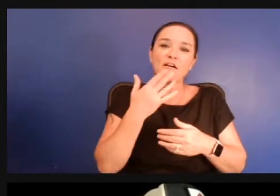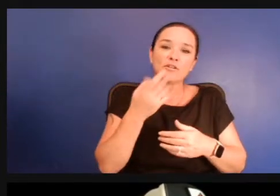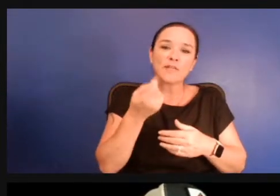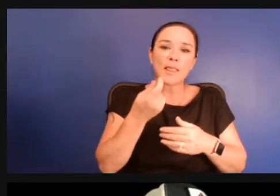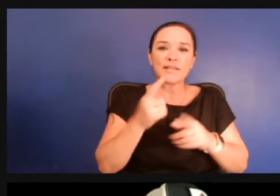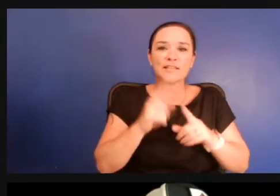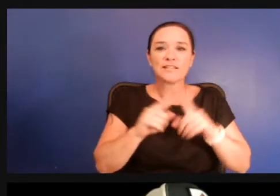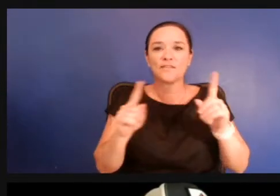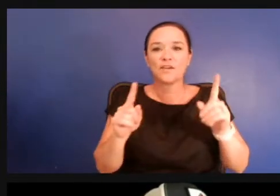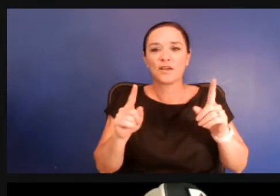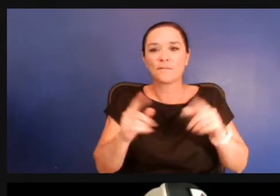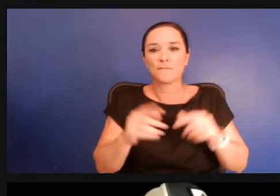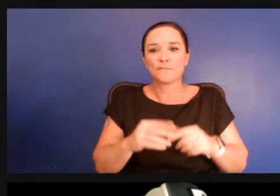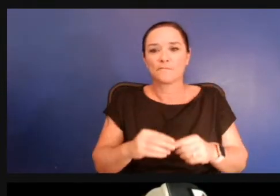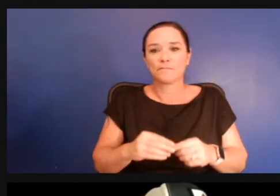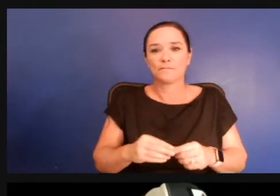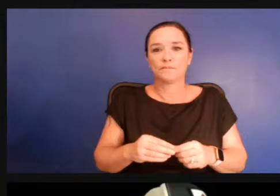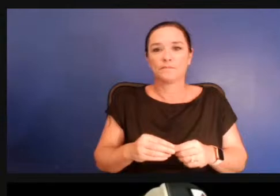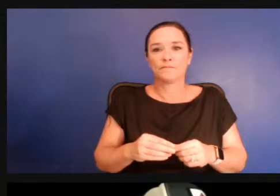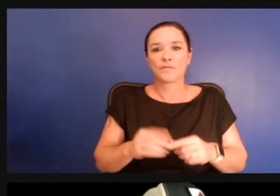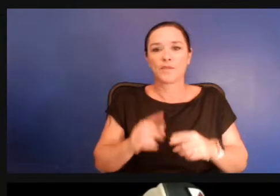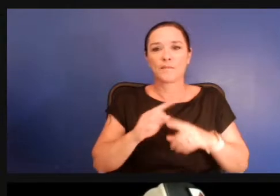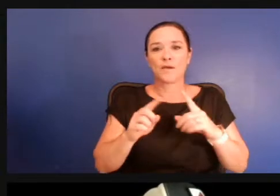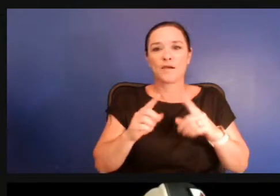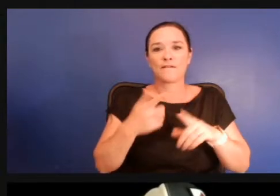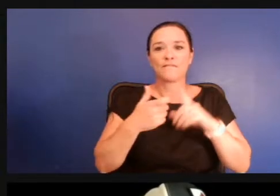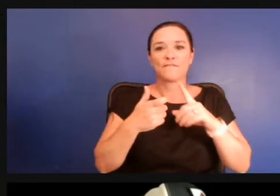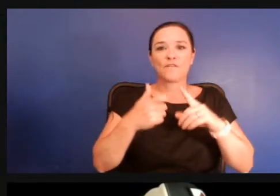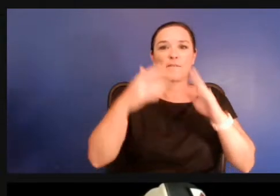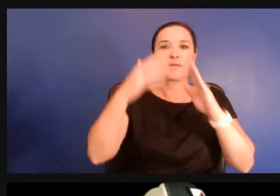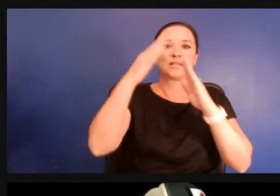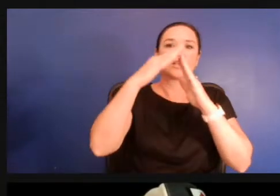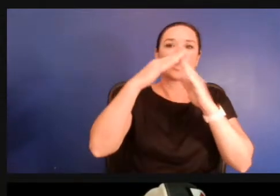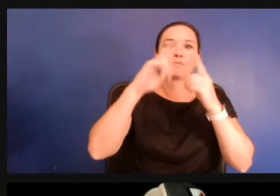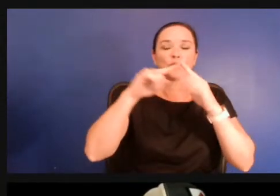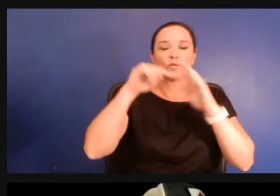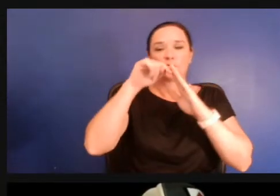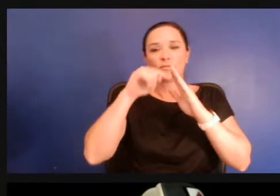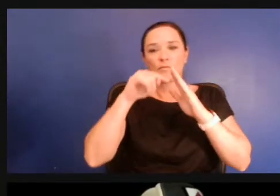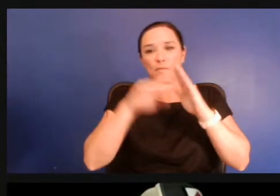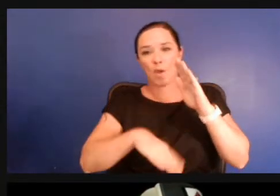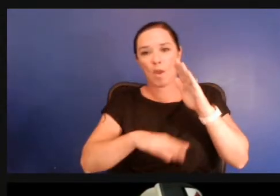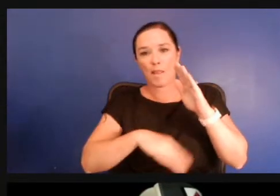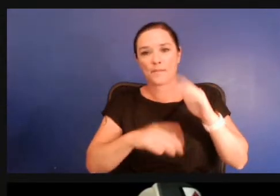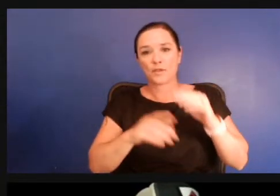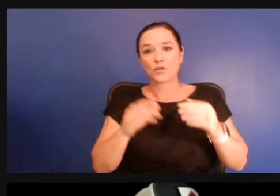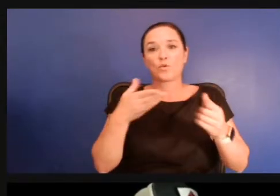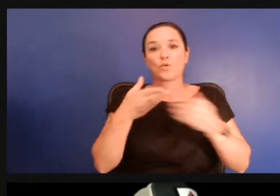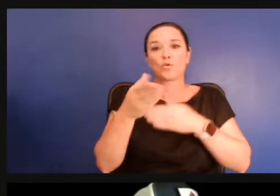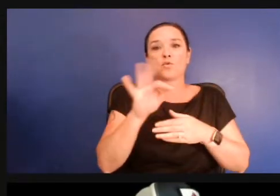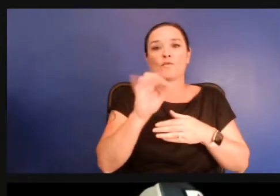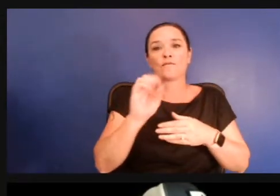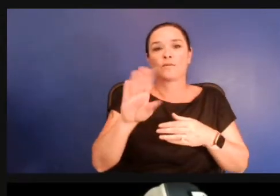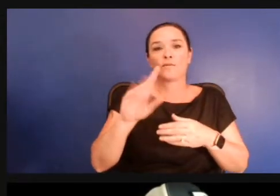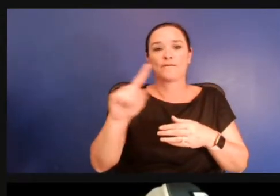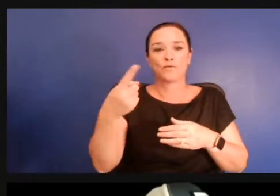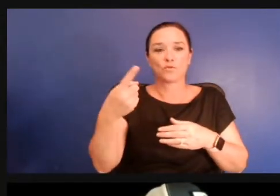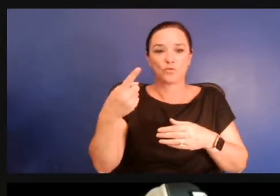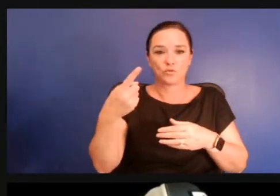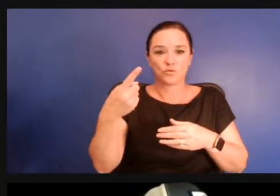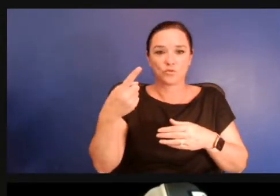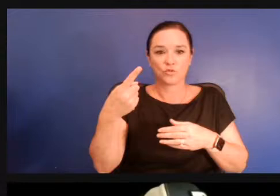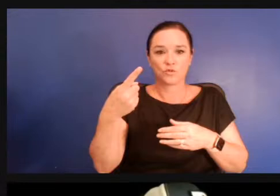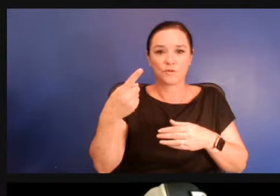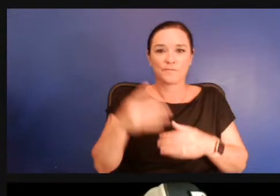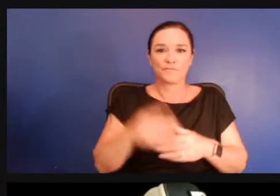that sequence coming from top to bottom down there as well. And this is only going through February 1st. So